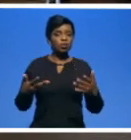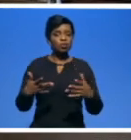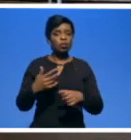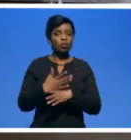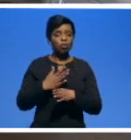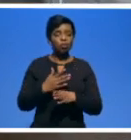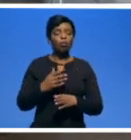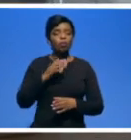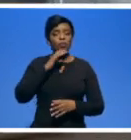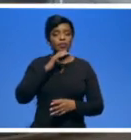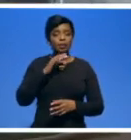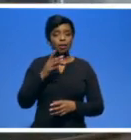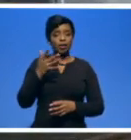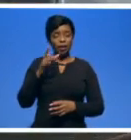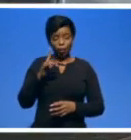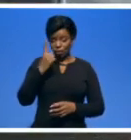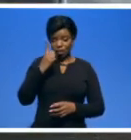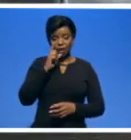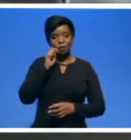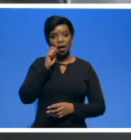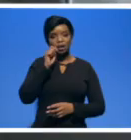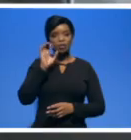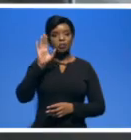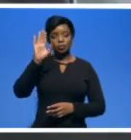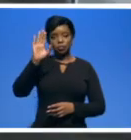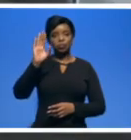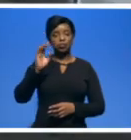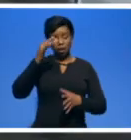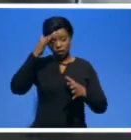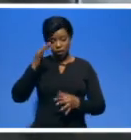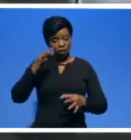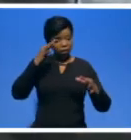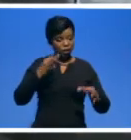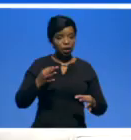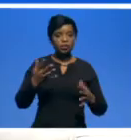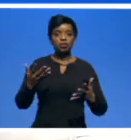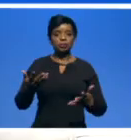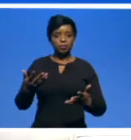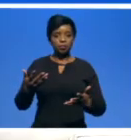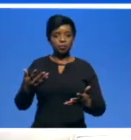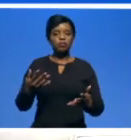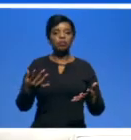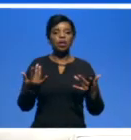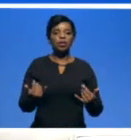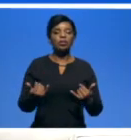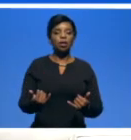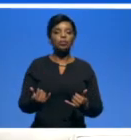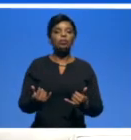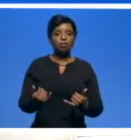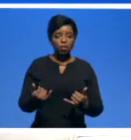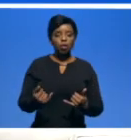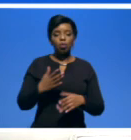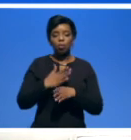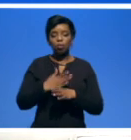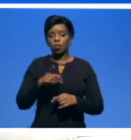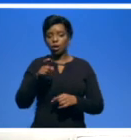e sale e ntse e eteletswe ke banna fela e le hore ke bona ba etsang diqeto tsa hore sebopeho sa moruo se lokela